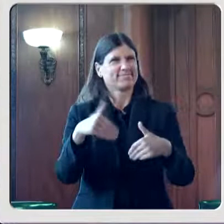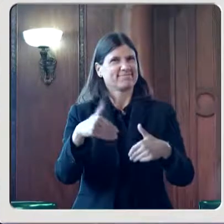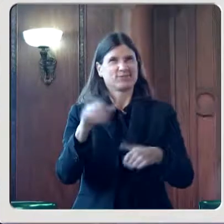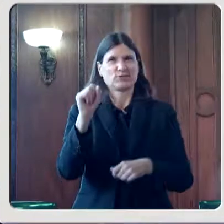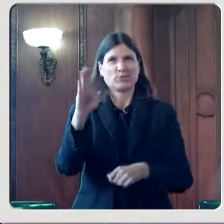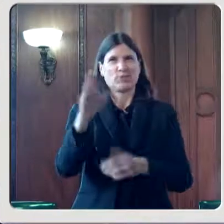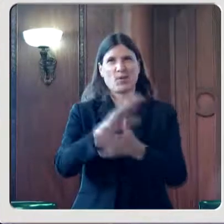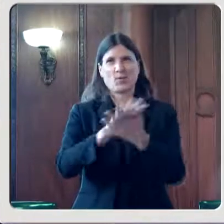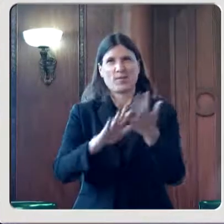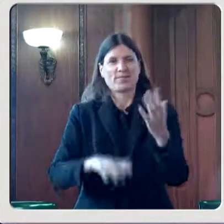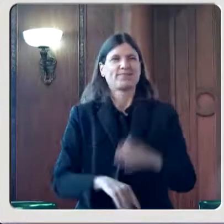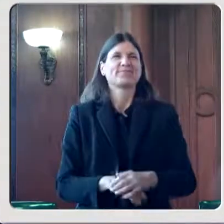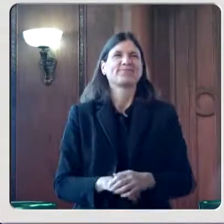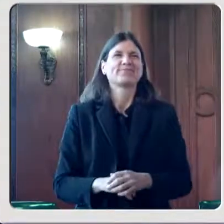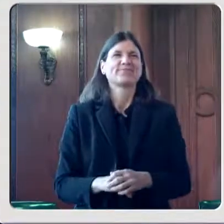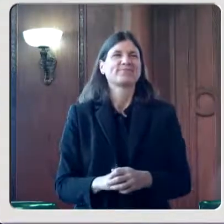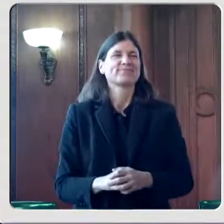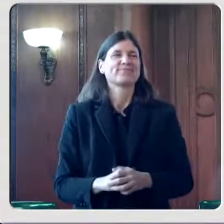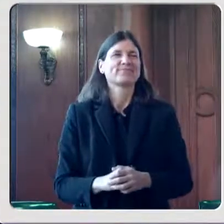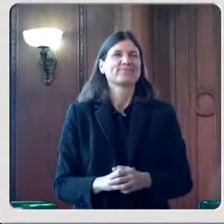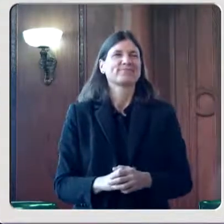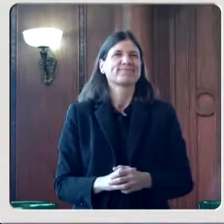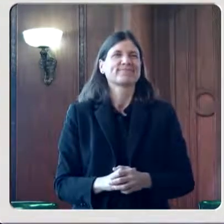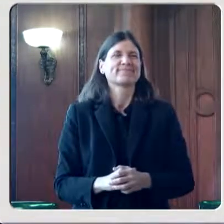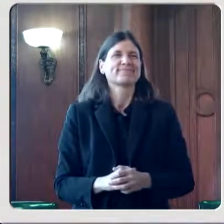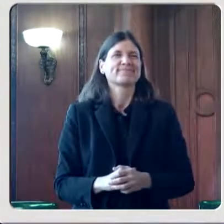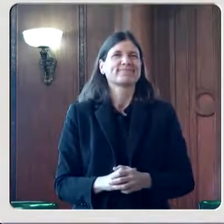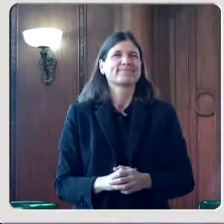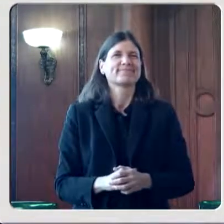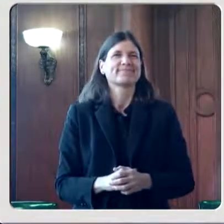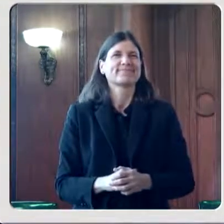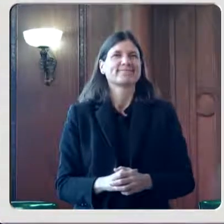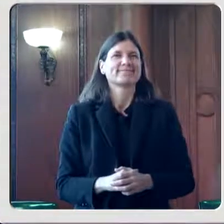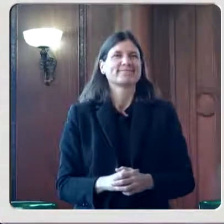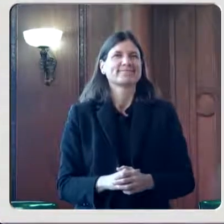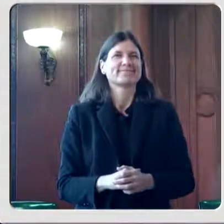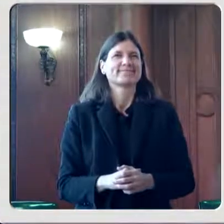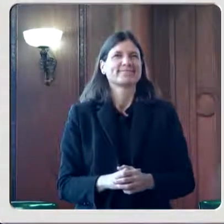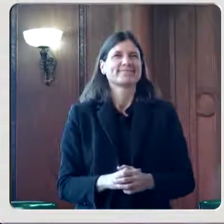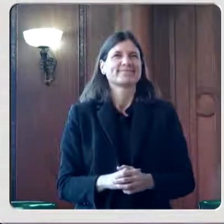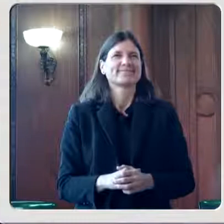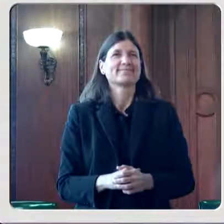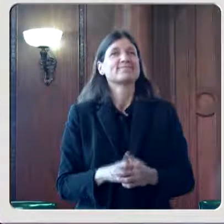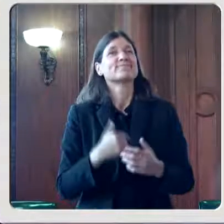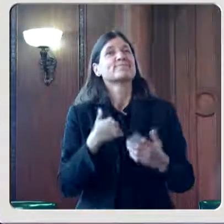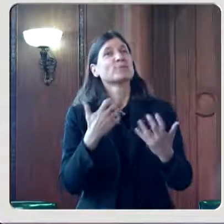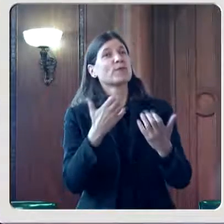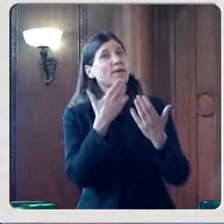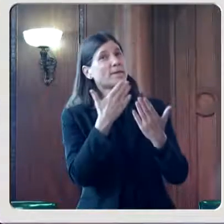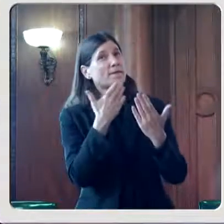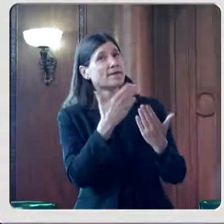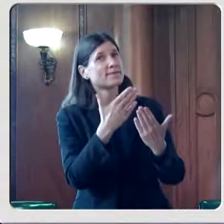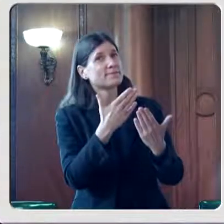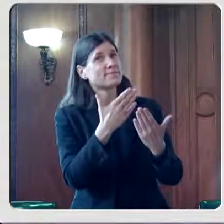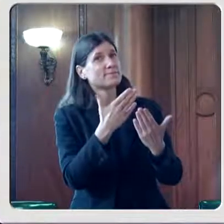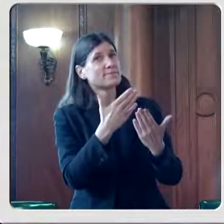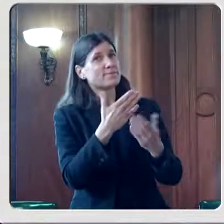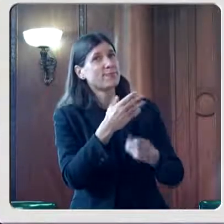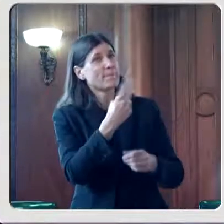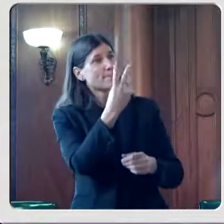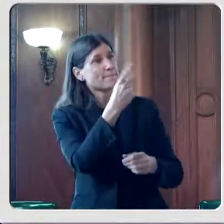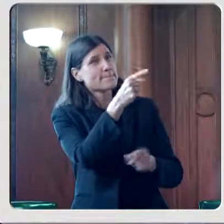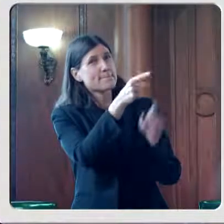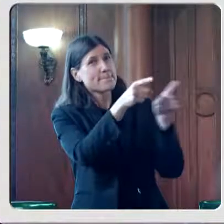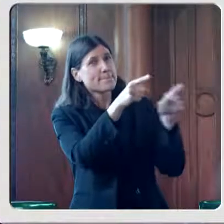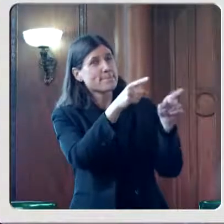to once again thank Dr. Mark Kerouac, the President and CEO